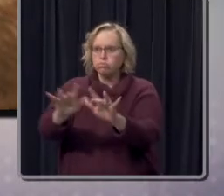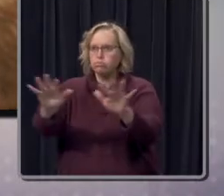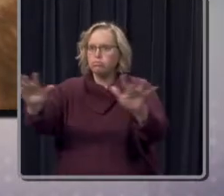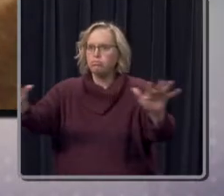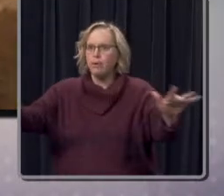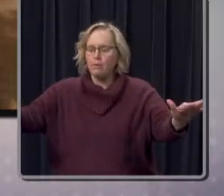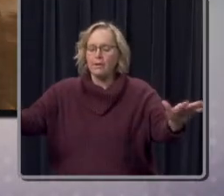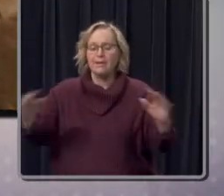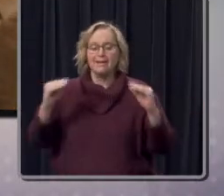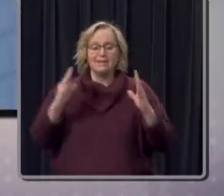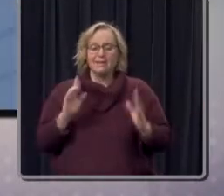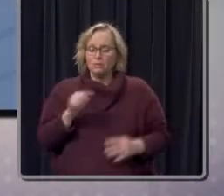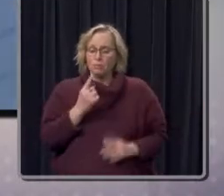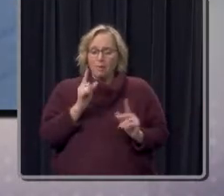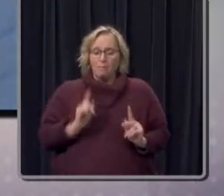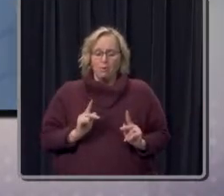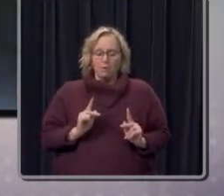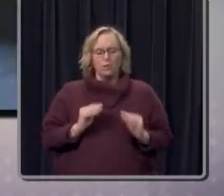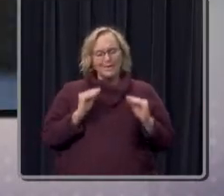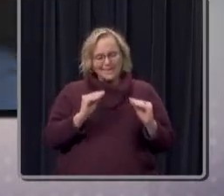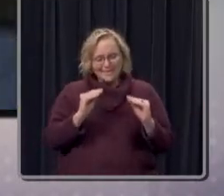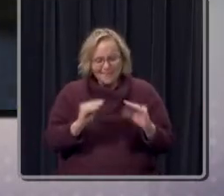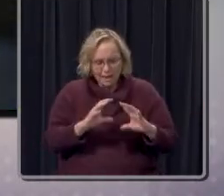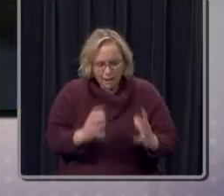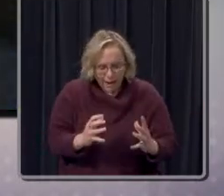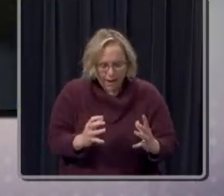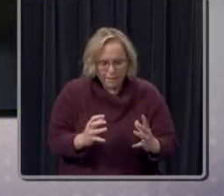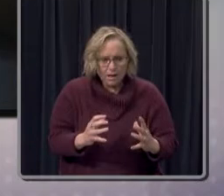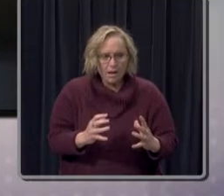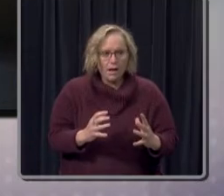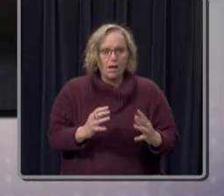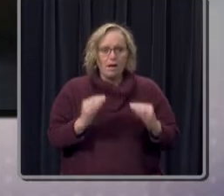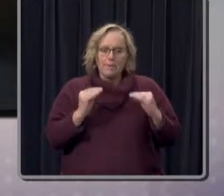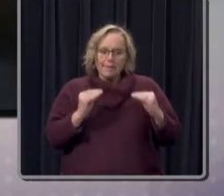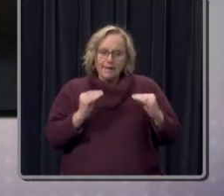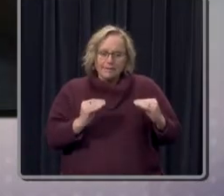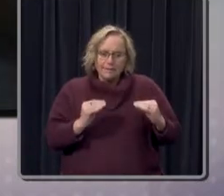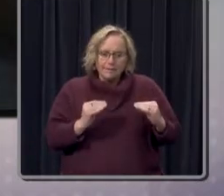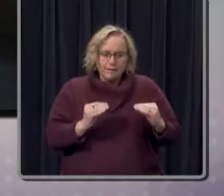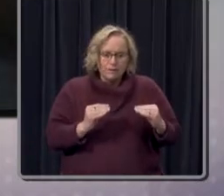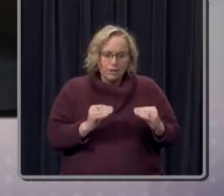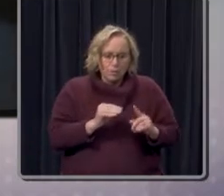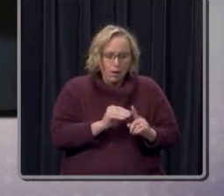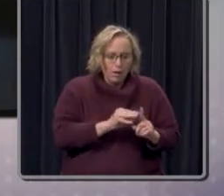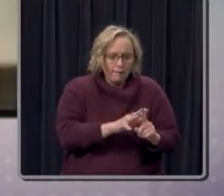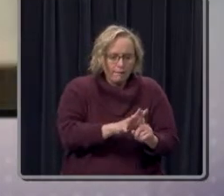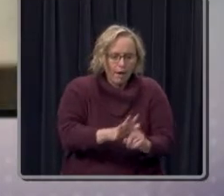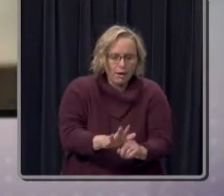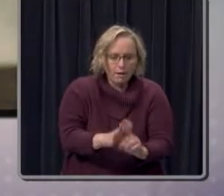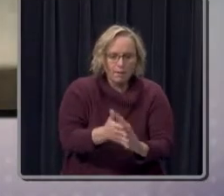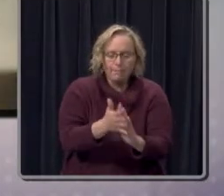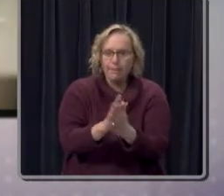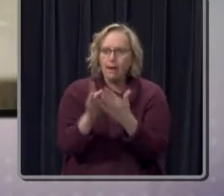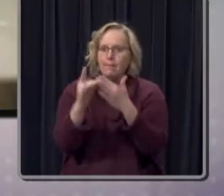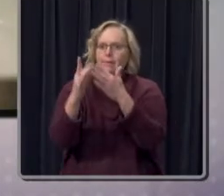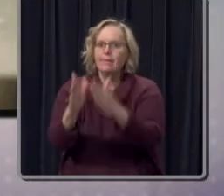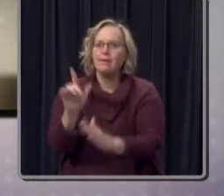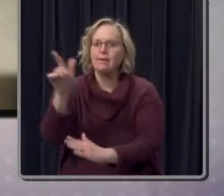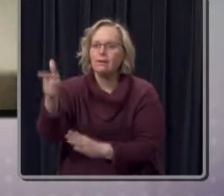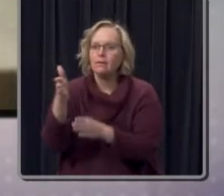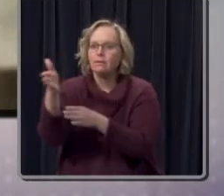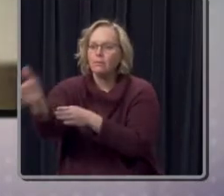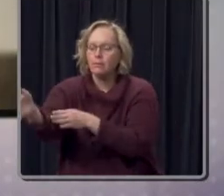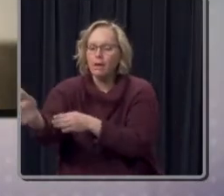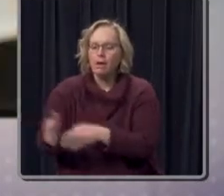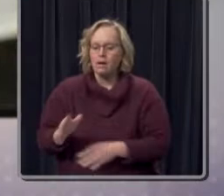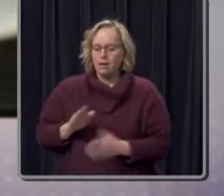teaches to their class, but their teachings will make leaders who will succeed down their own path. A chef is just a person who